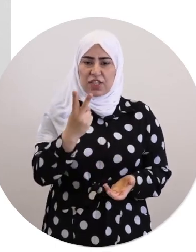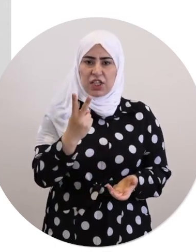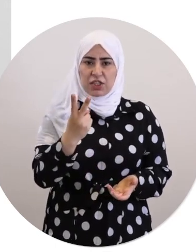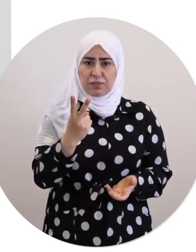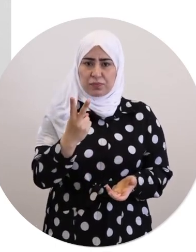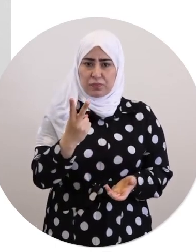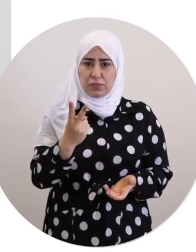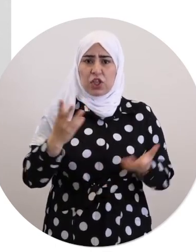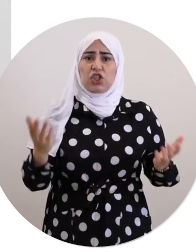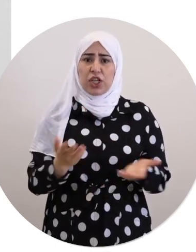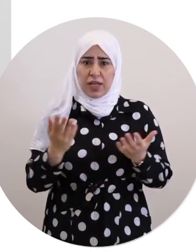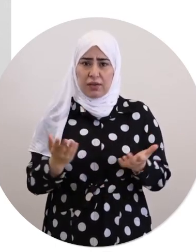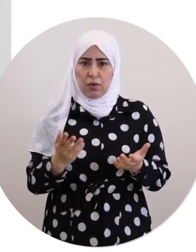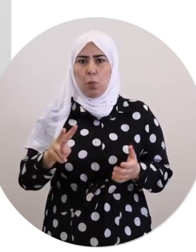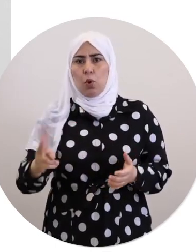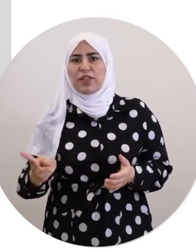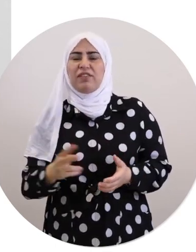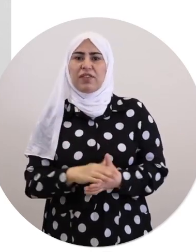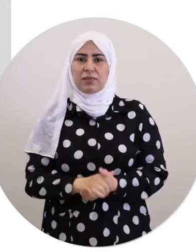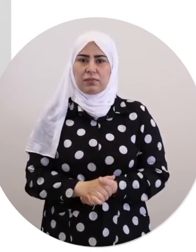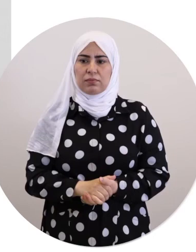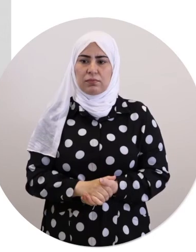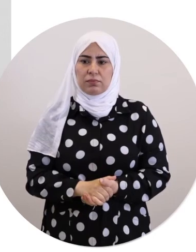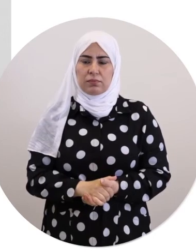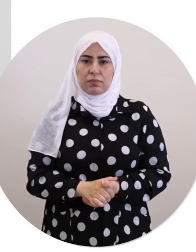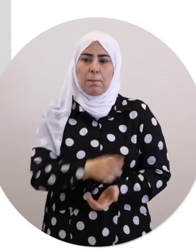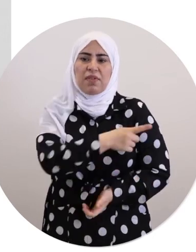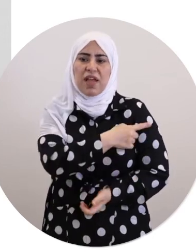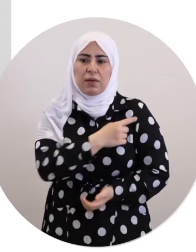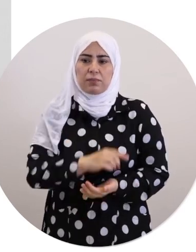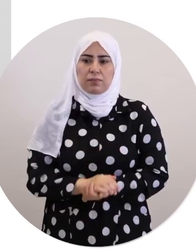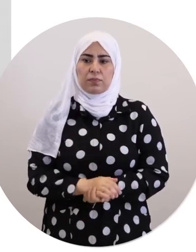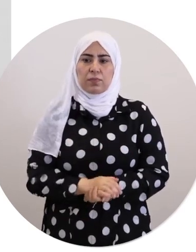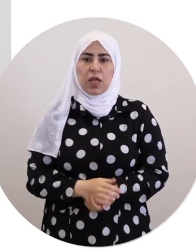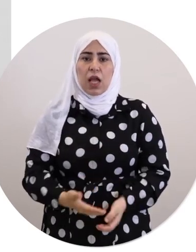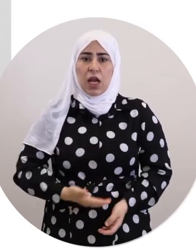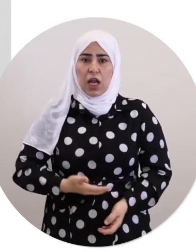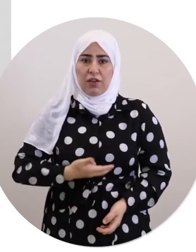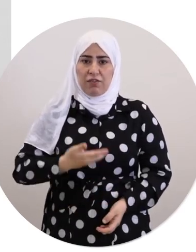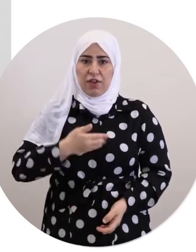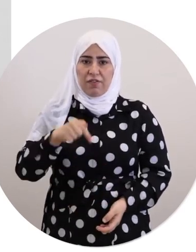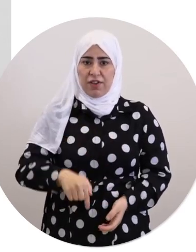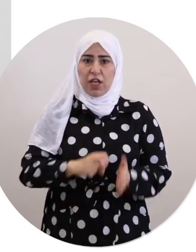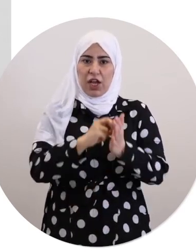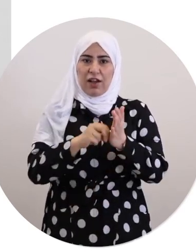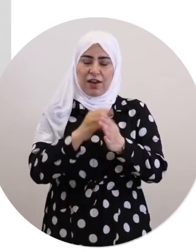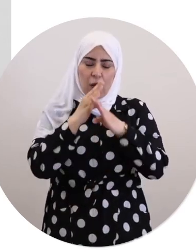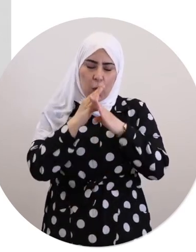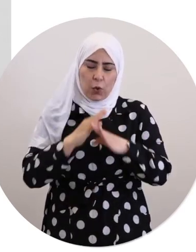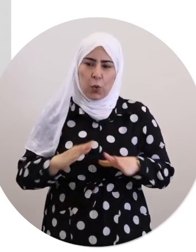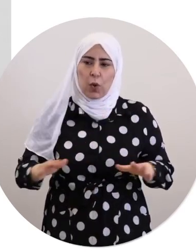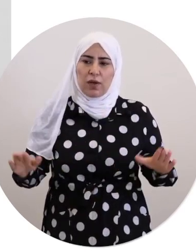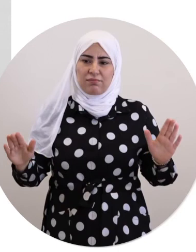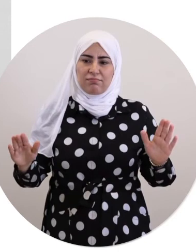give one thing, and then we're going to show how it's different. For example, life in the village is peaceful, so